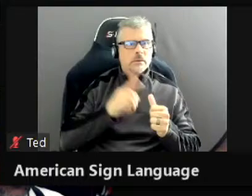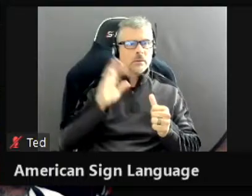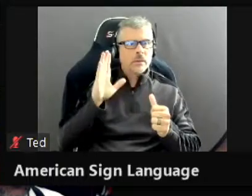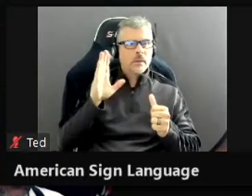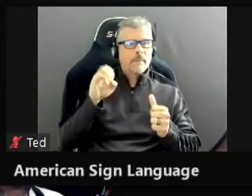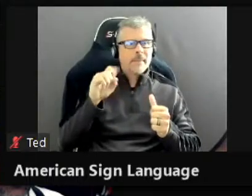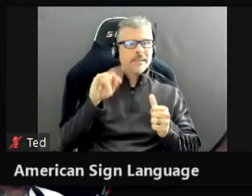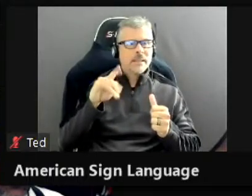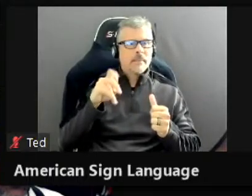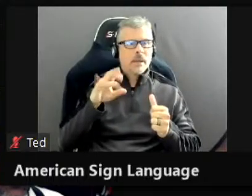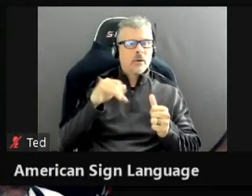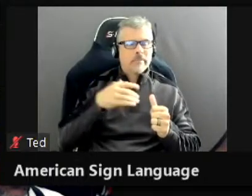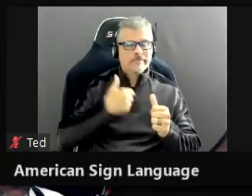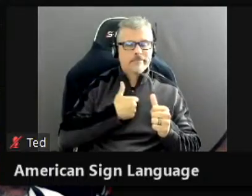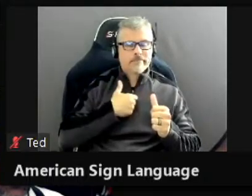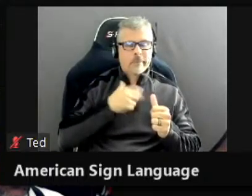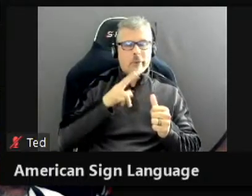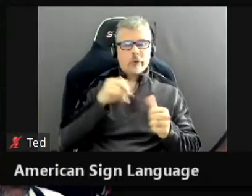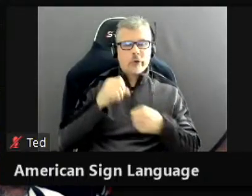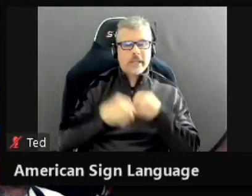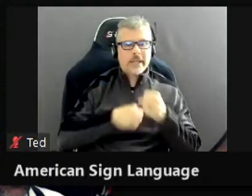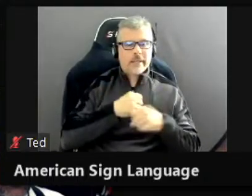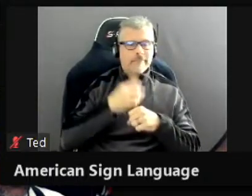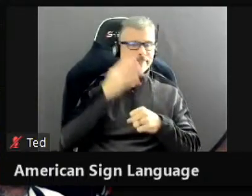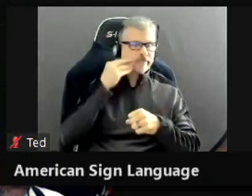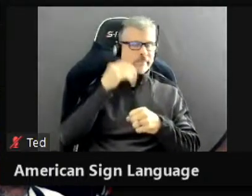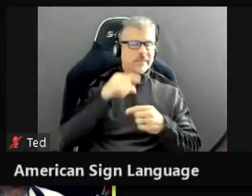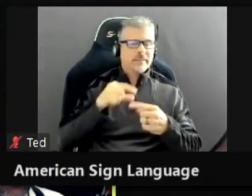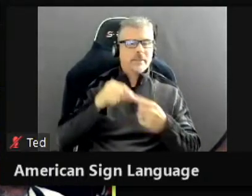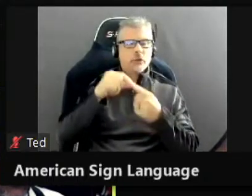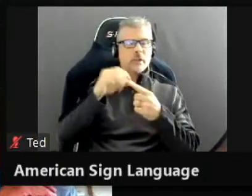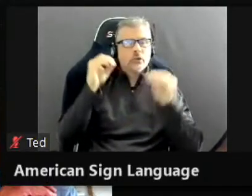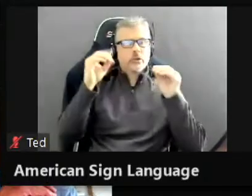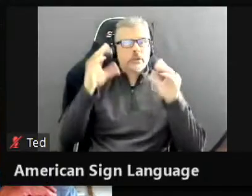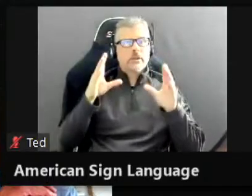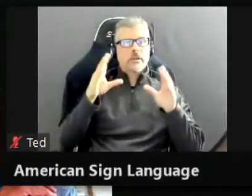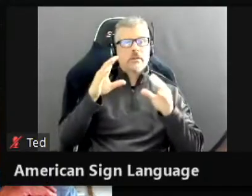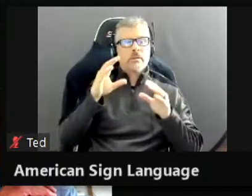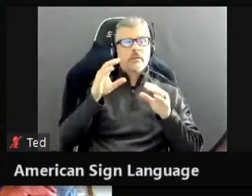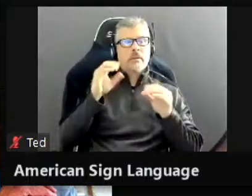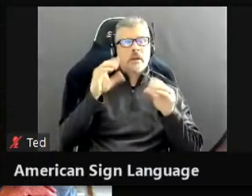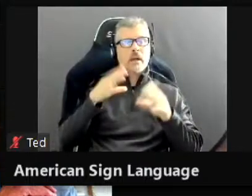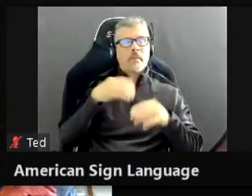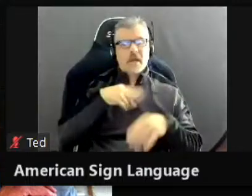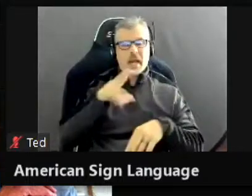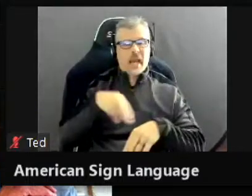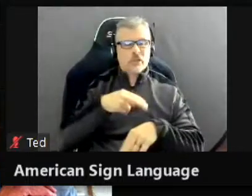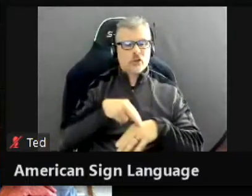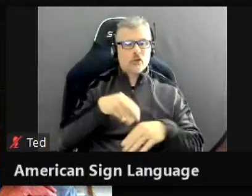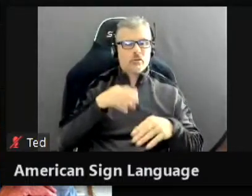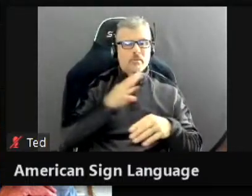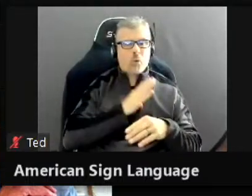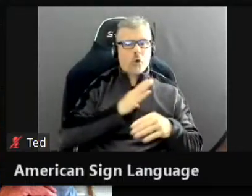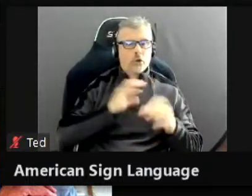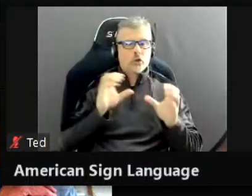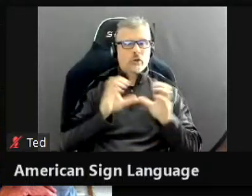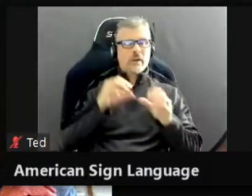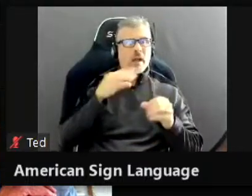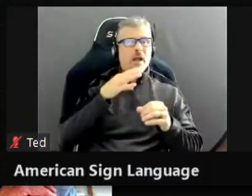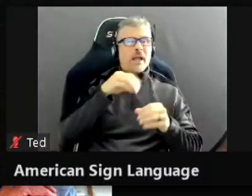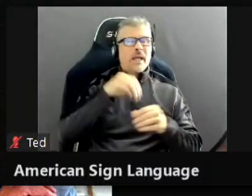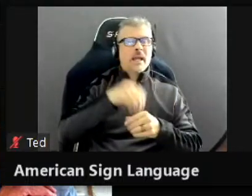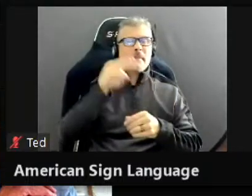a 30-year veteran special education teacher, national board certified in Montgomery